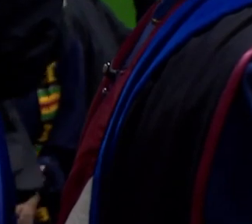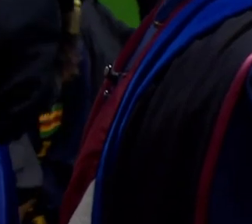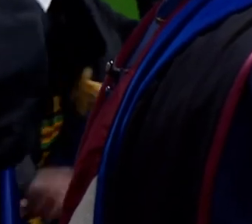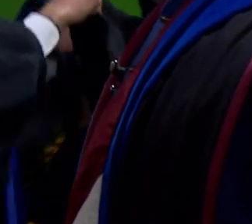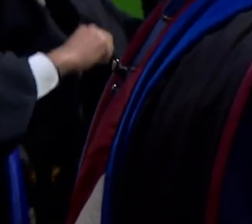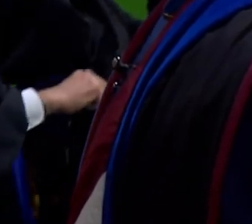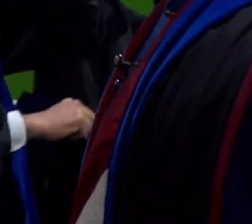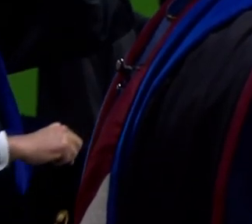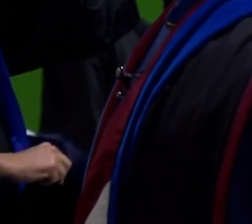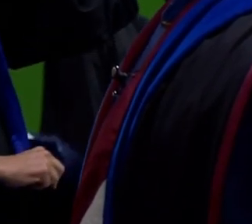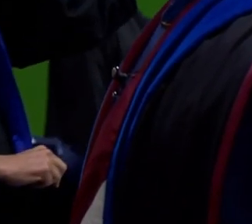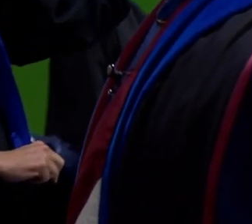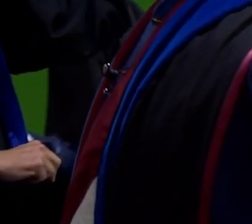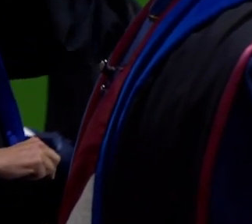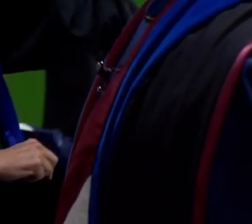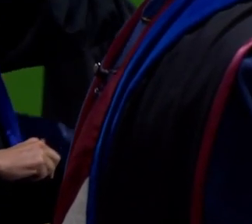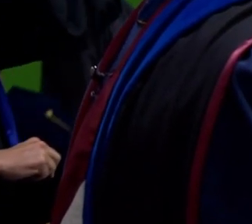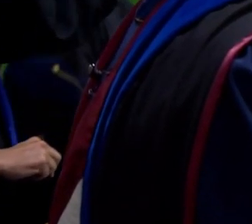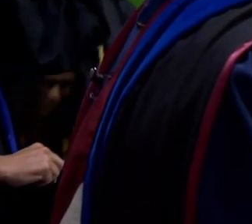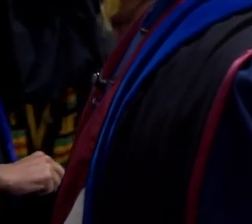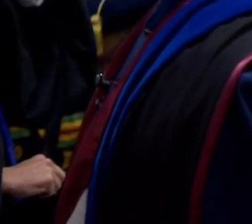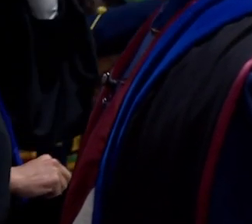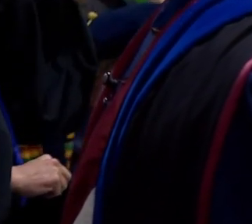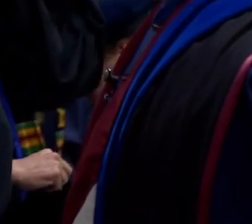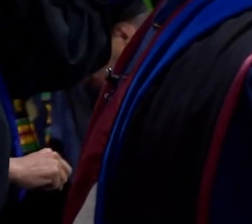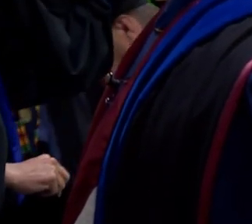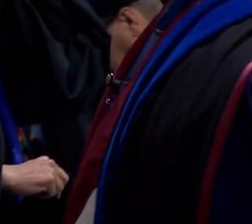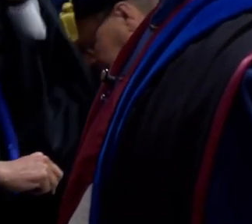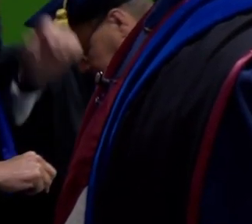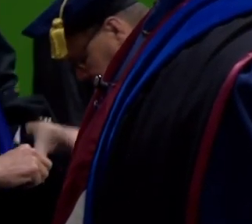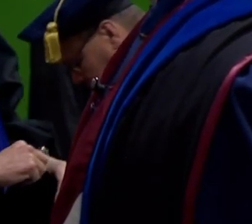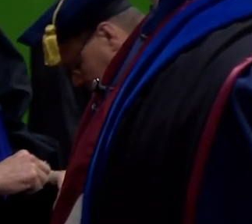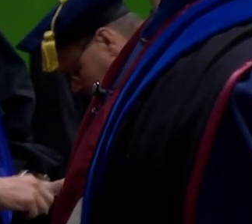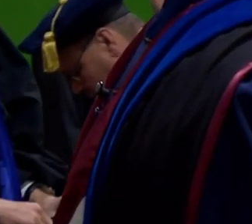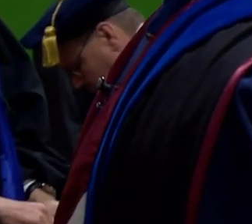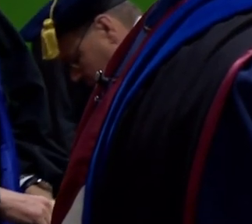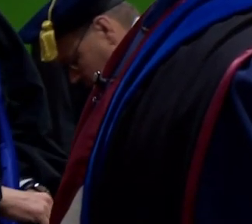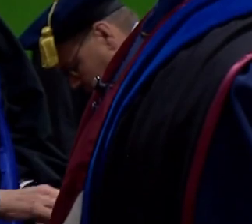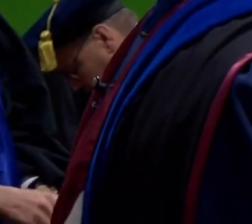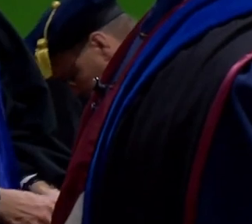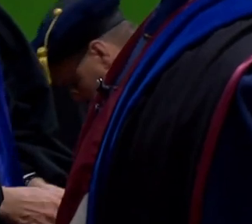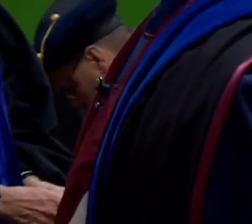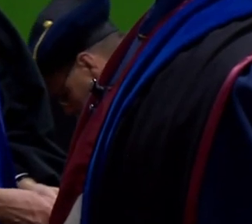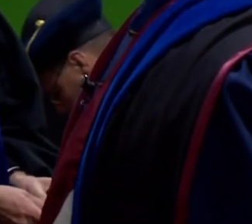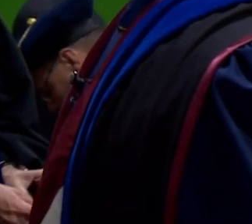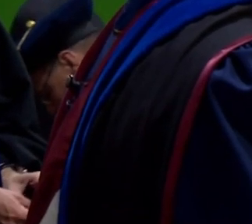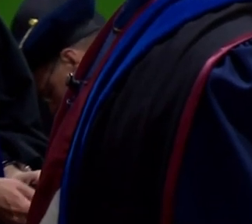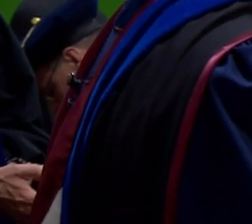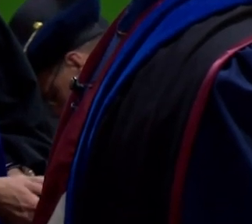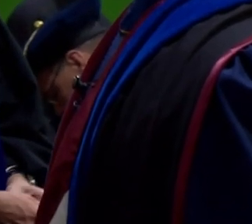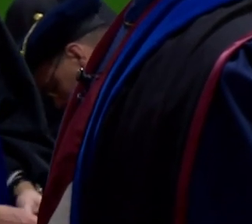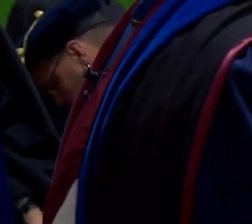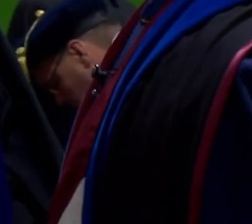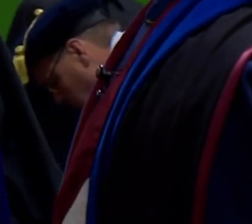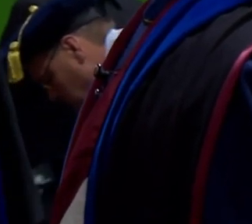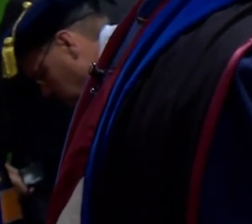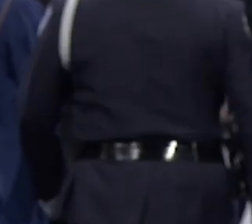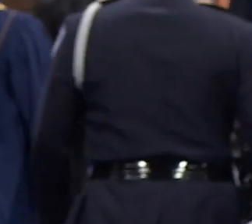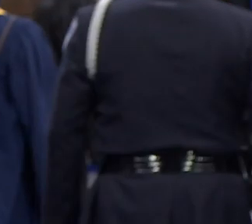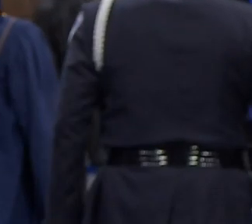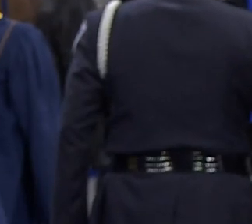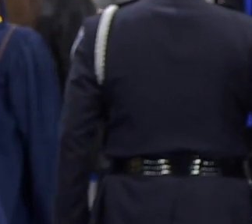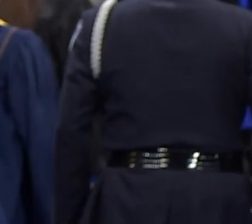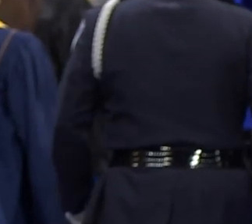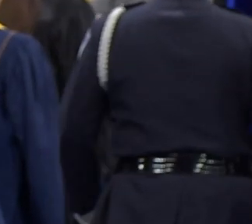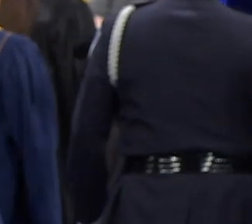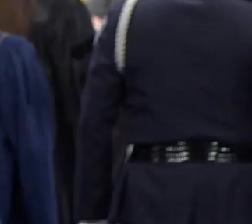stage for the presentation of colors, and while Sarah Kochevar leads us in singing our